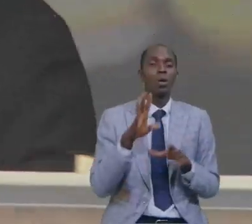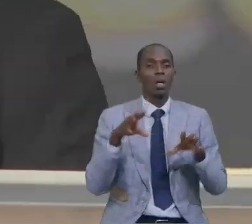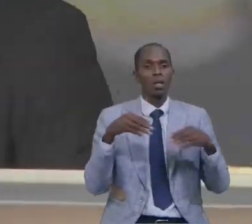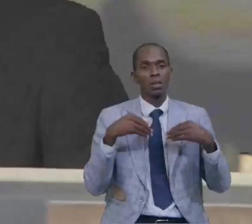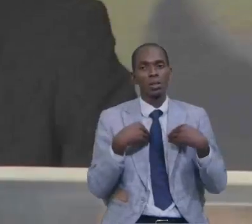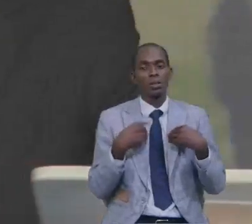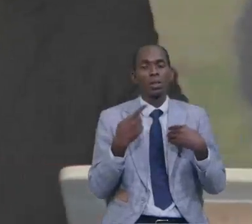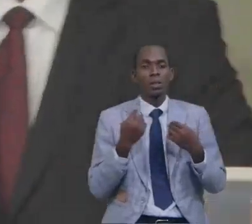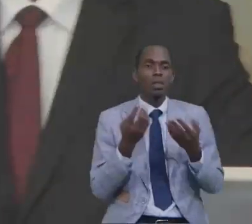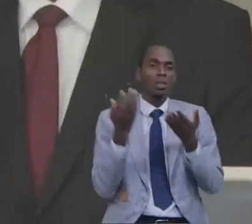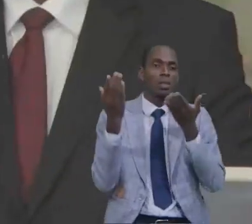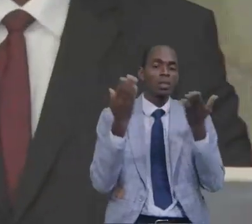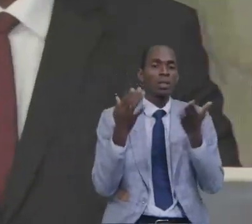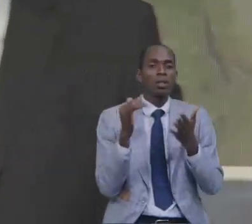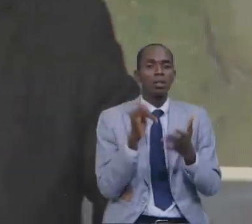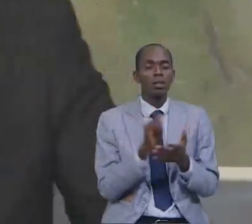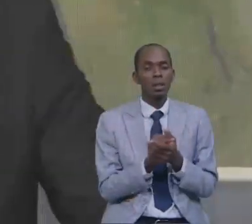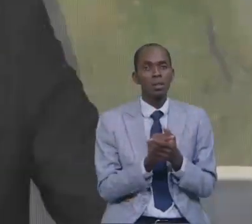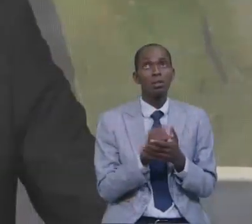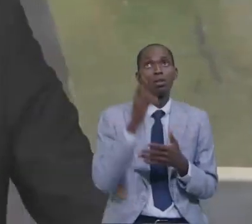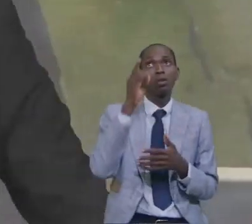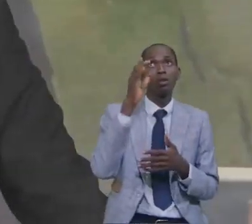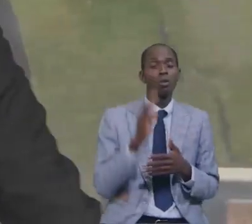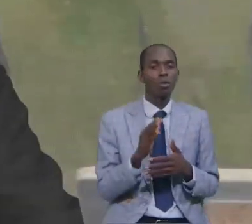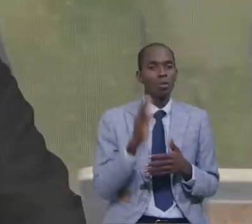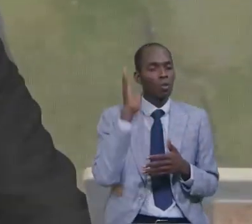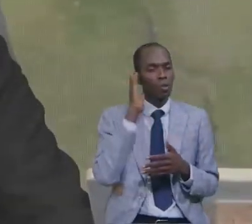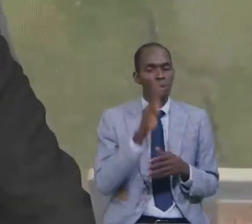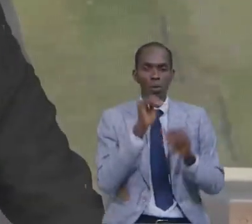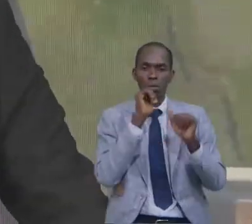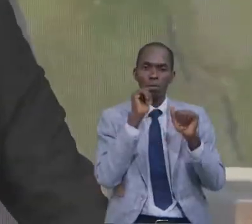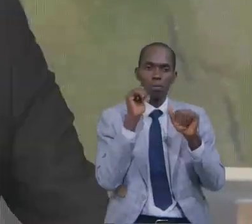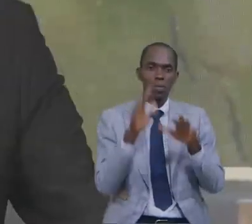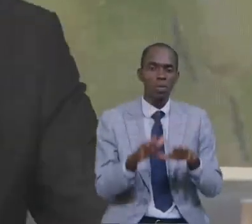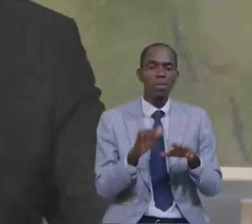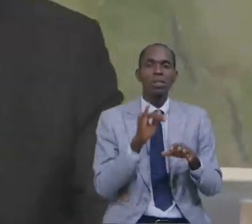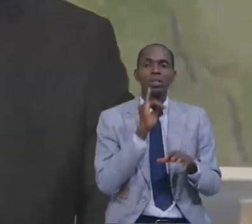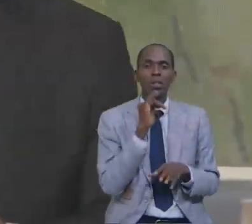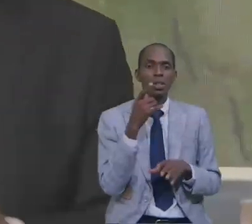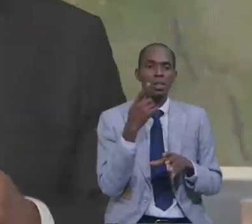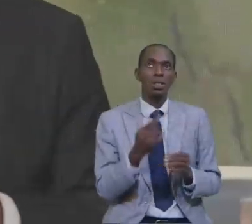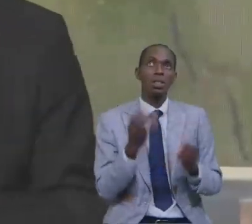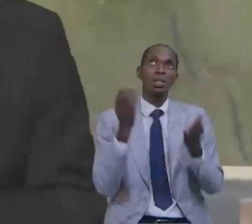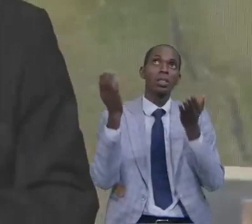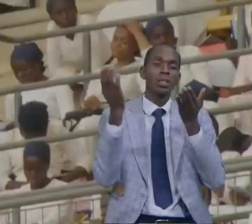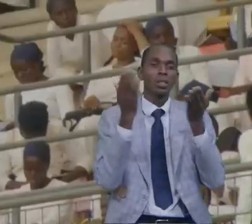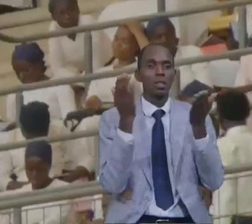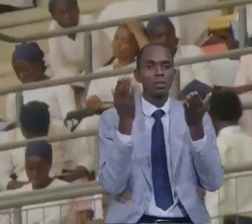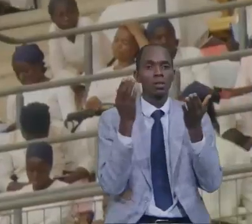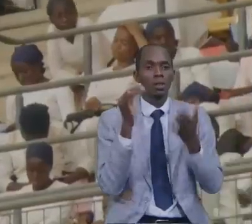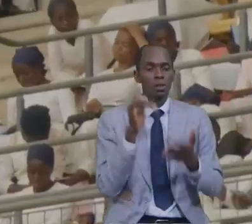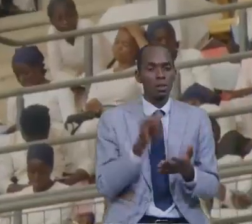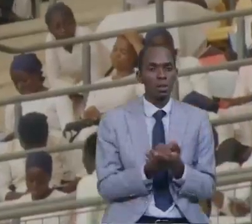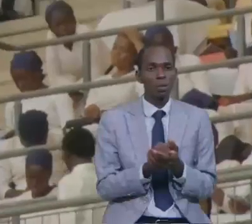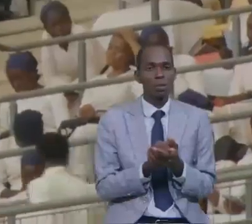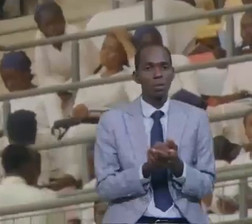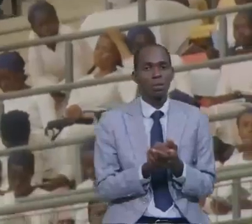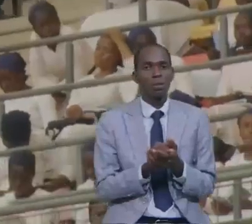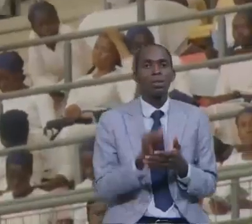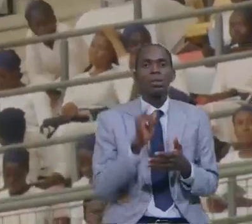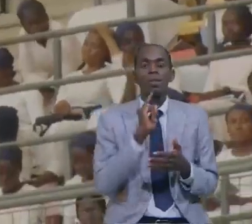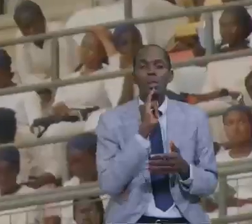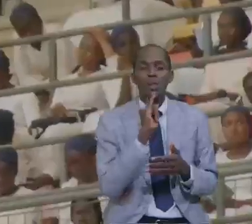service that is propelled and compelled by love.